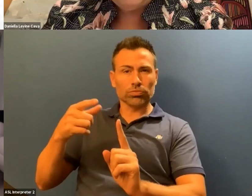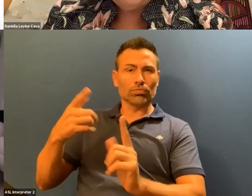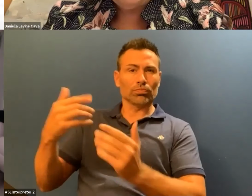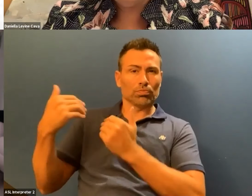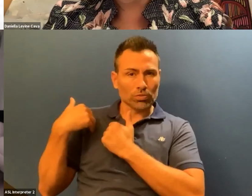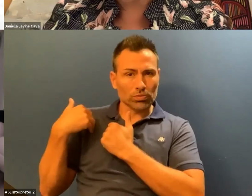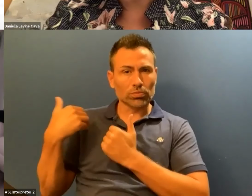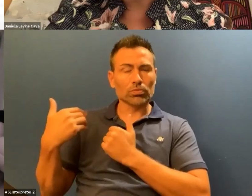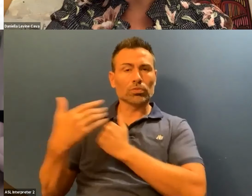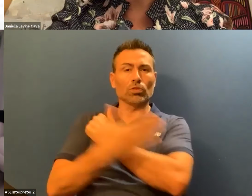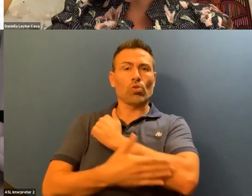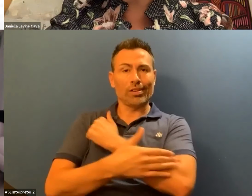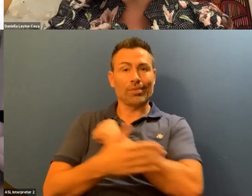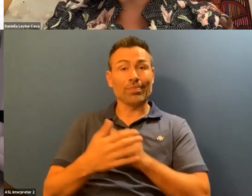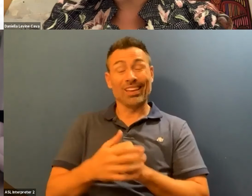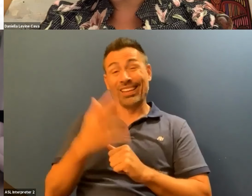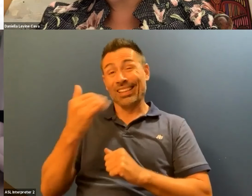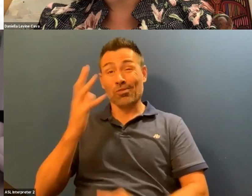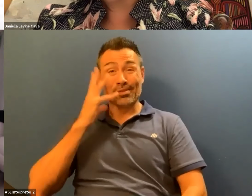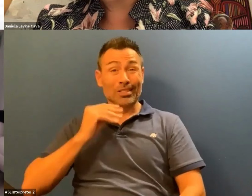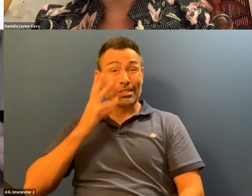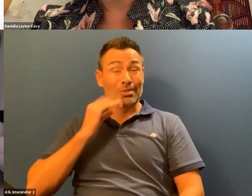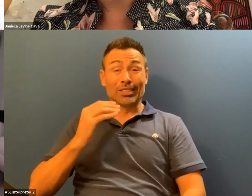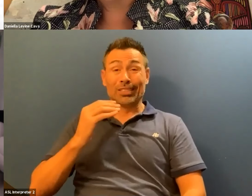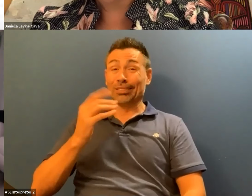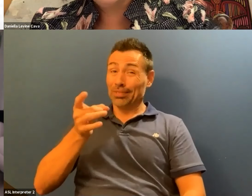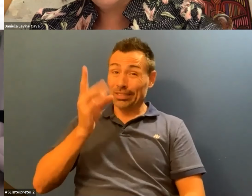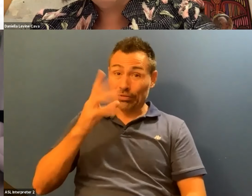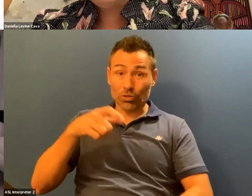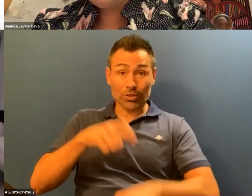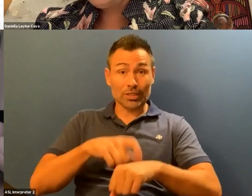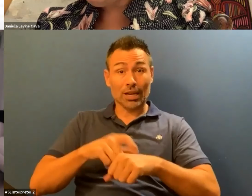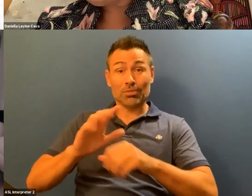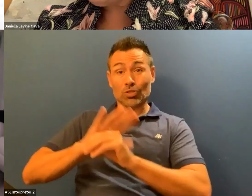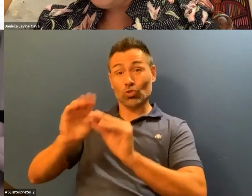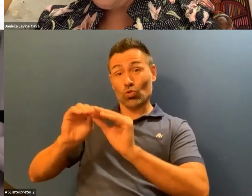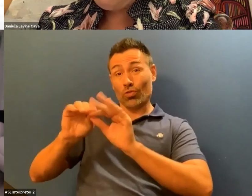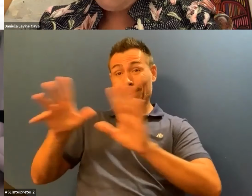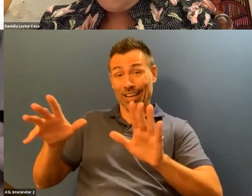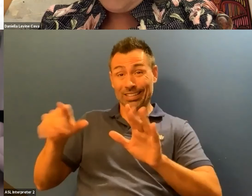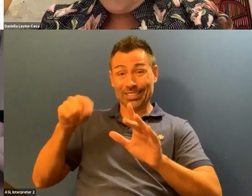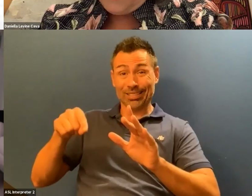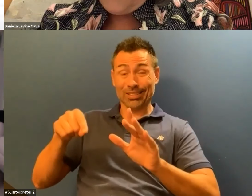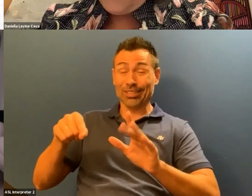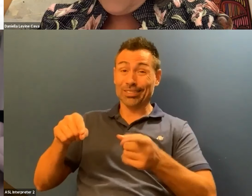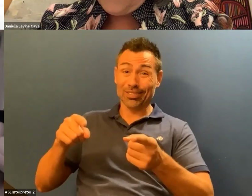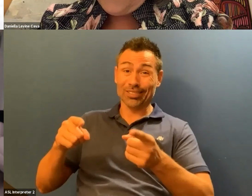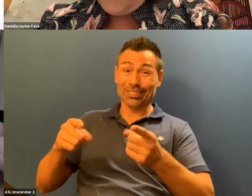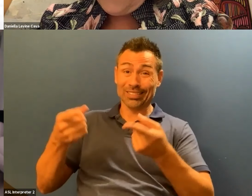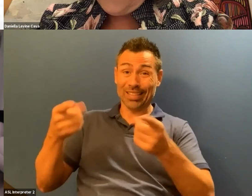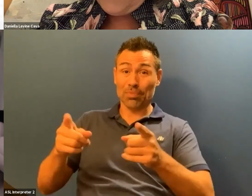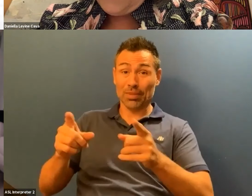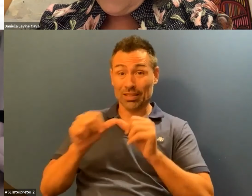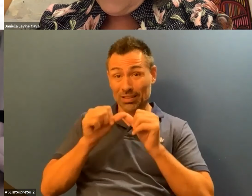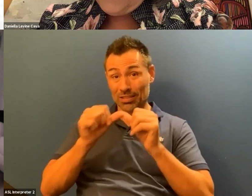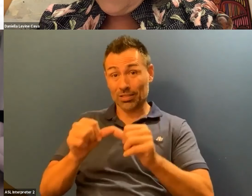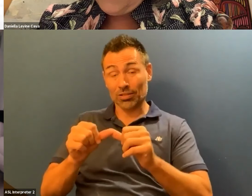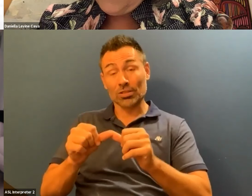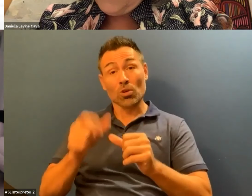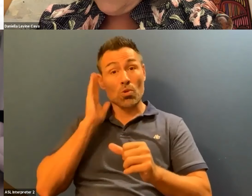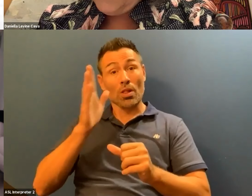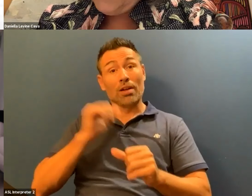of COVID-19. And as long as the pandemic is around, we're going to have to learn to live with it. And as your mayor, I'm going to work with small